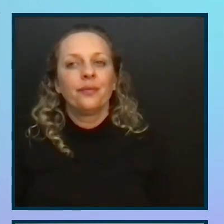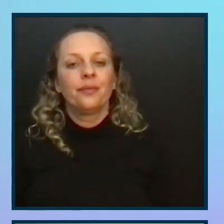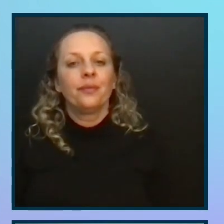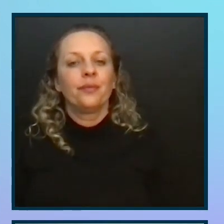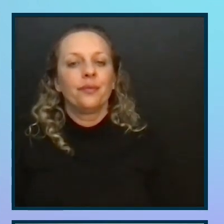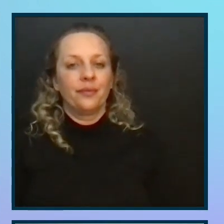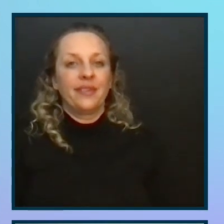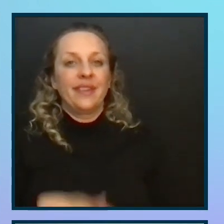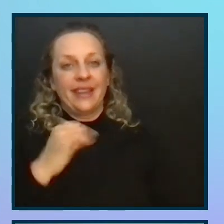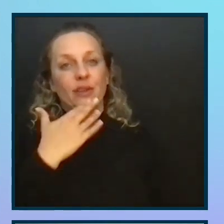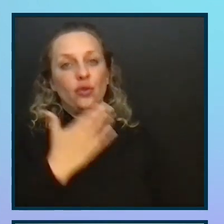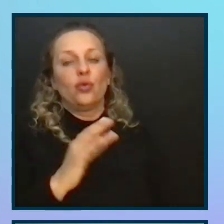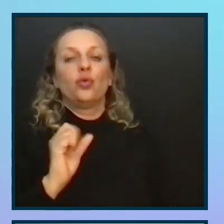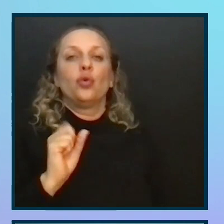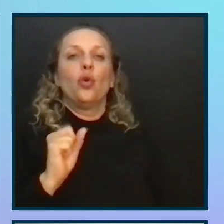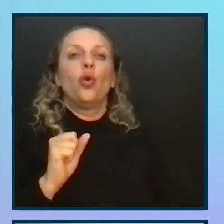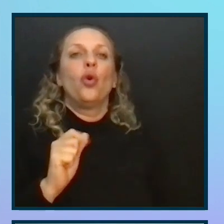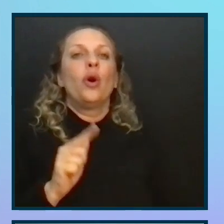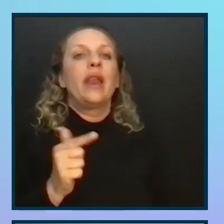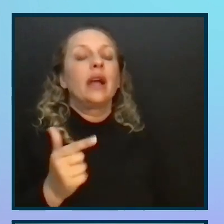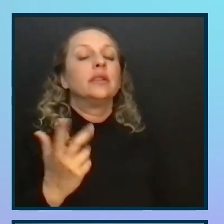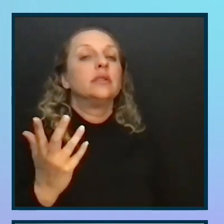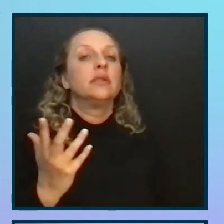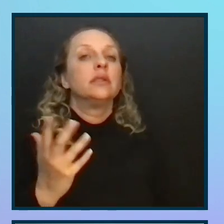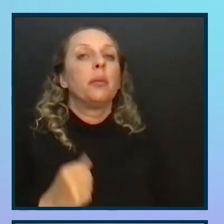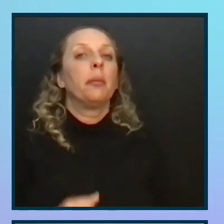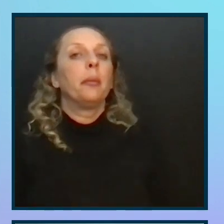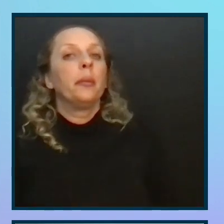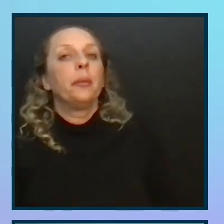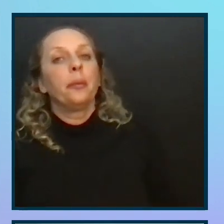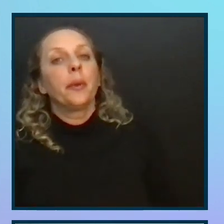That's good. So next up,